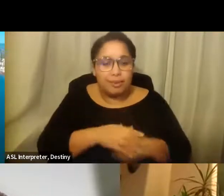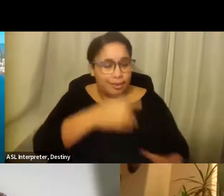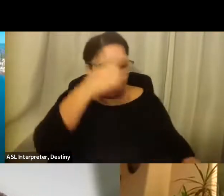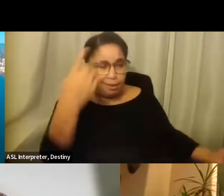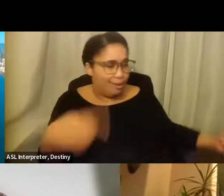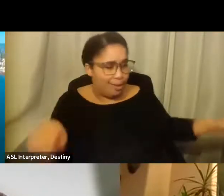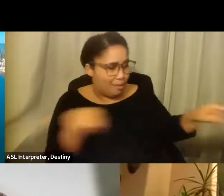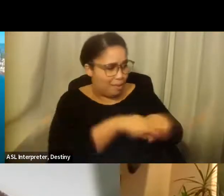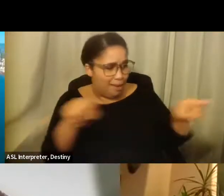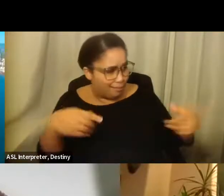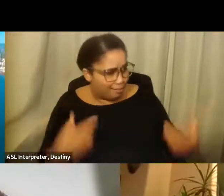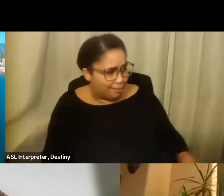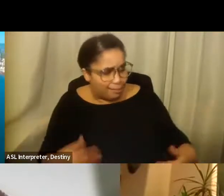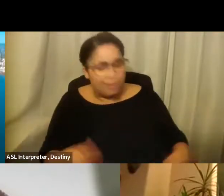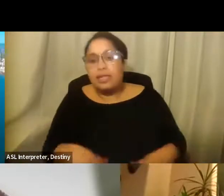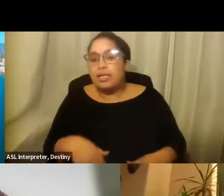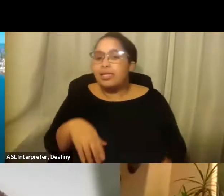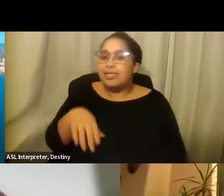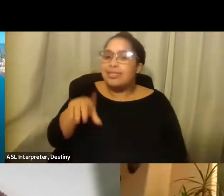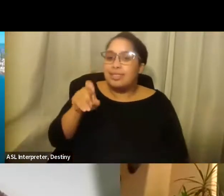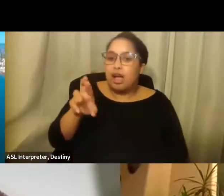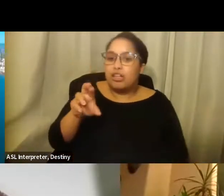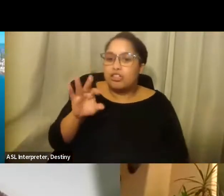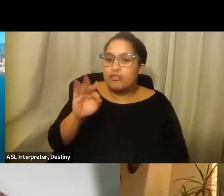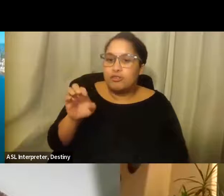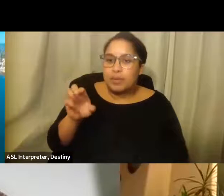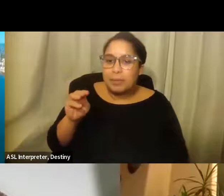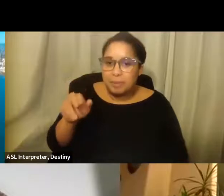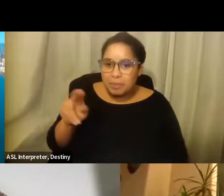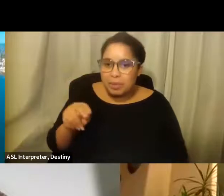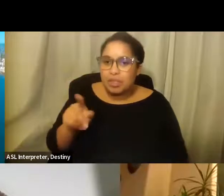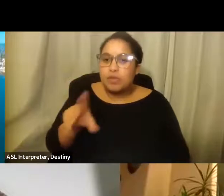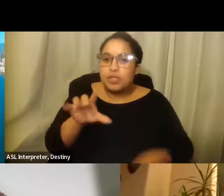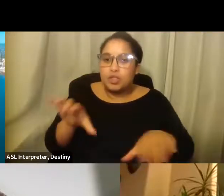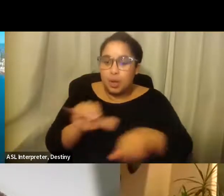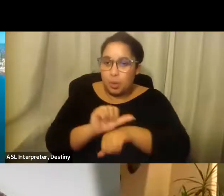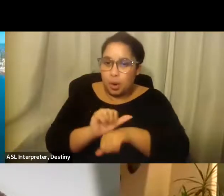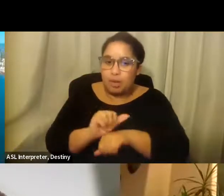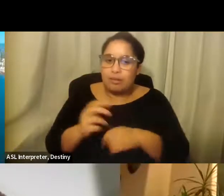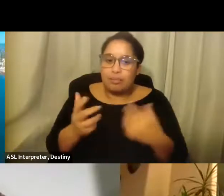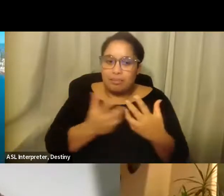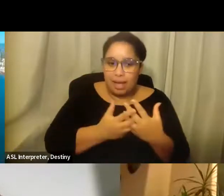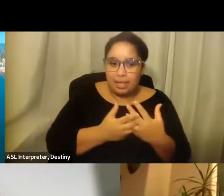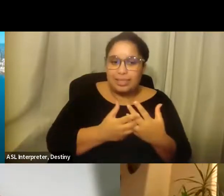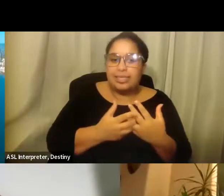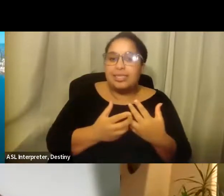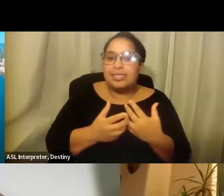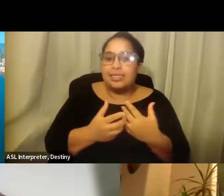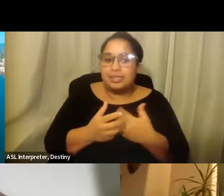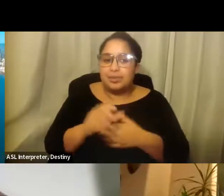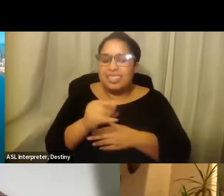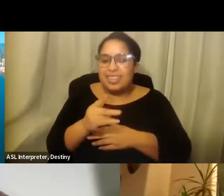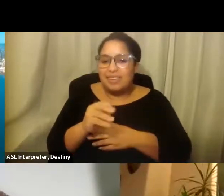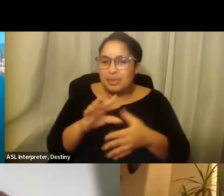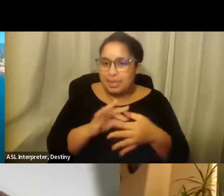to Dr. Freeman, because you have been doing a lot of work around what Stephanie is talking about in terms of pipelines. So it seemed like a